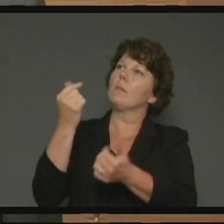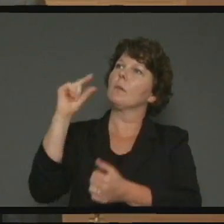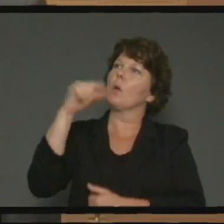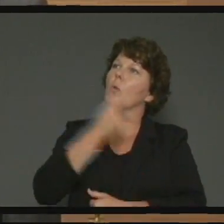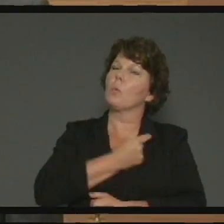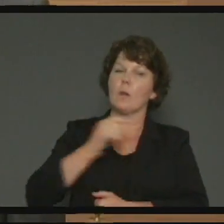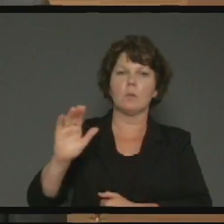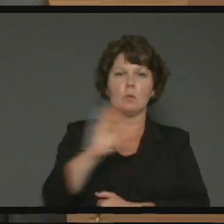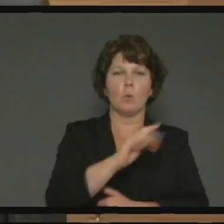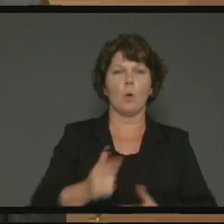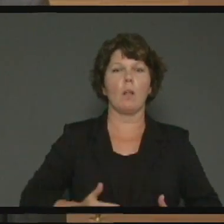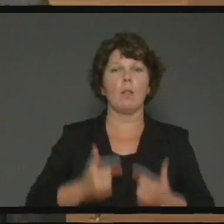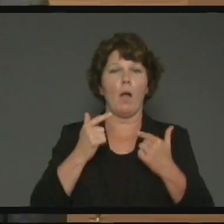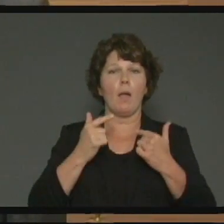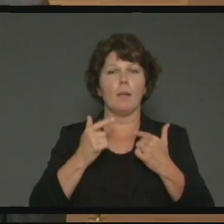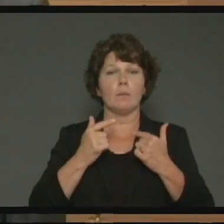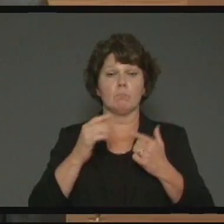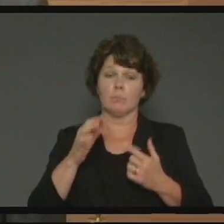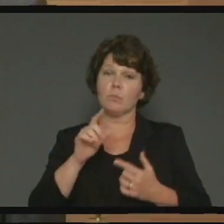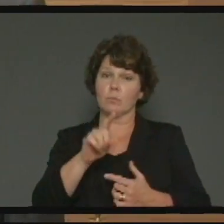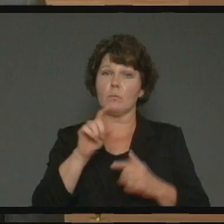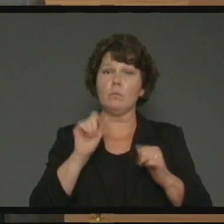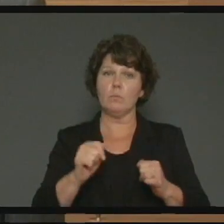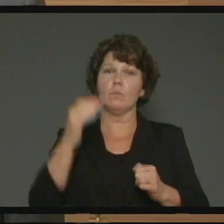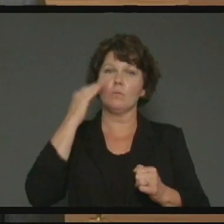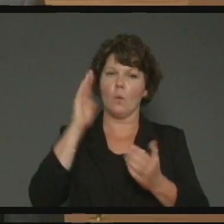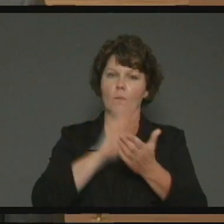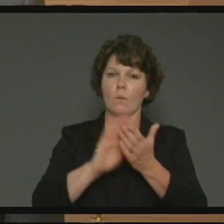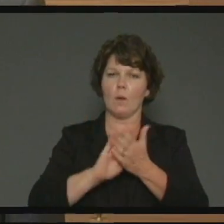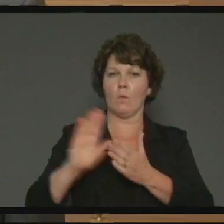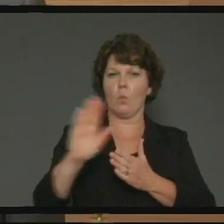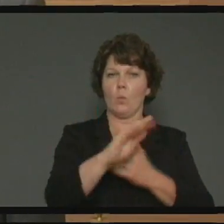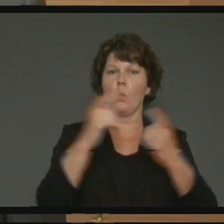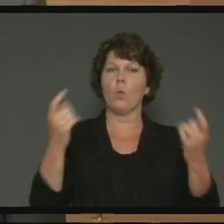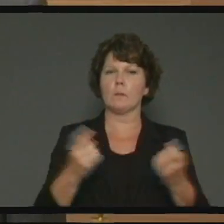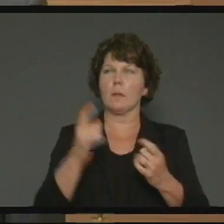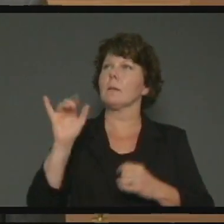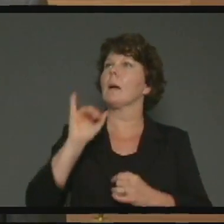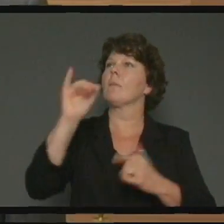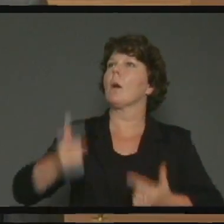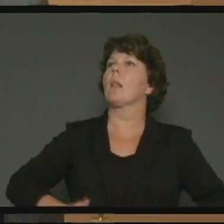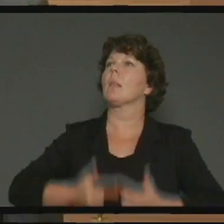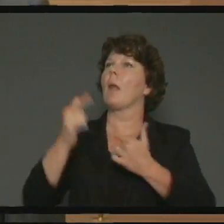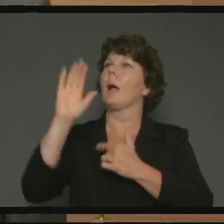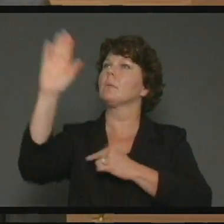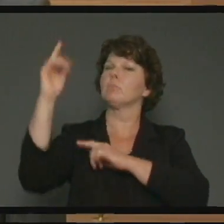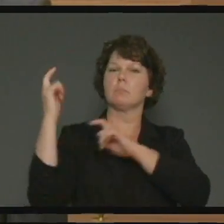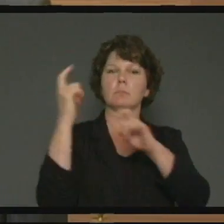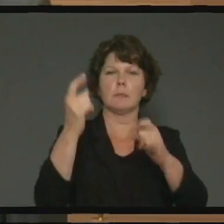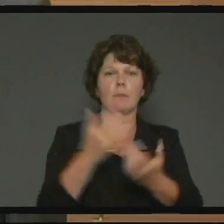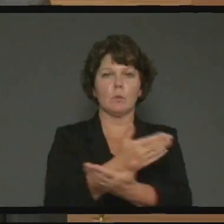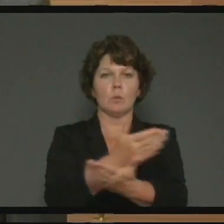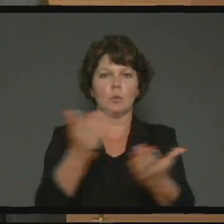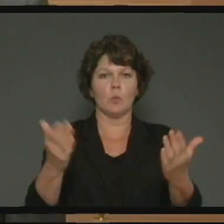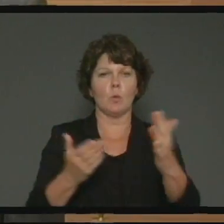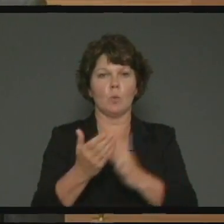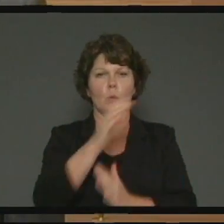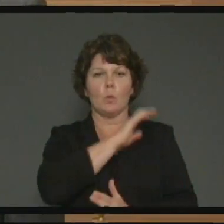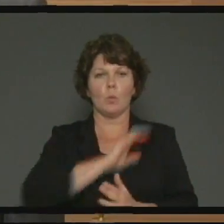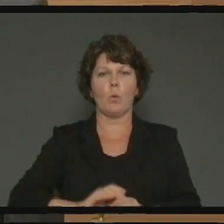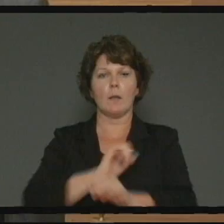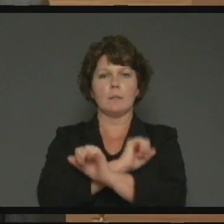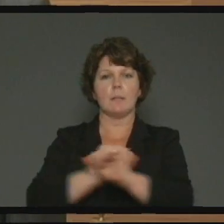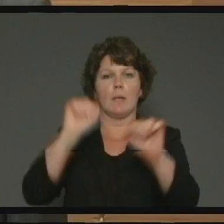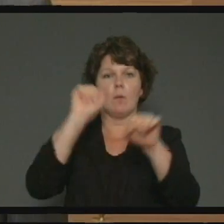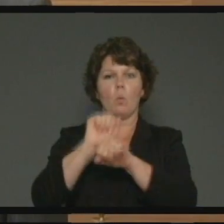life, especially that you may know that forgiveness of your sins and everlasting life are His gifts to you by Christ's saving work